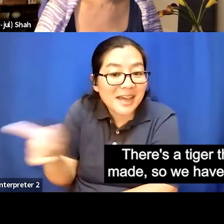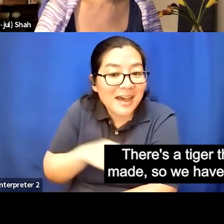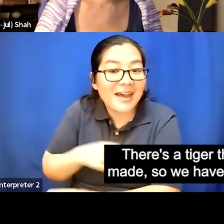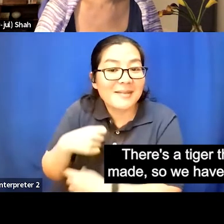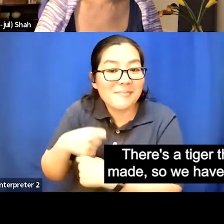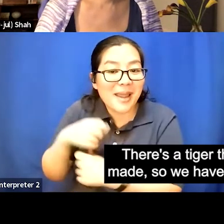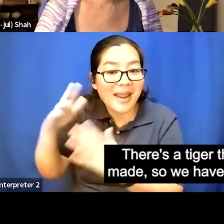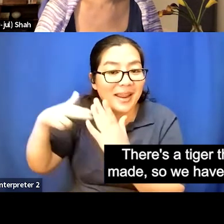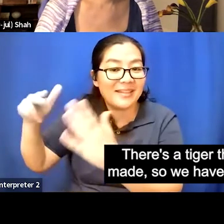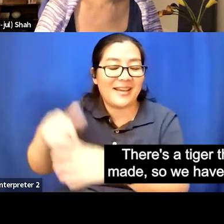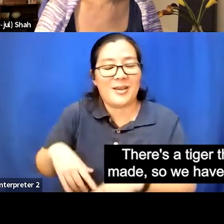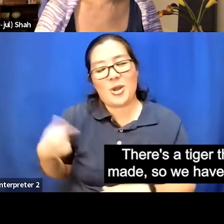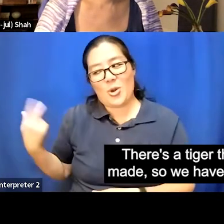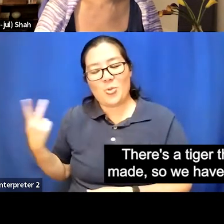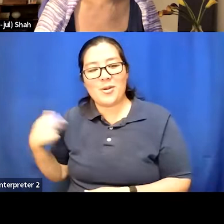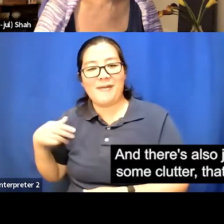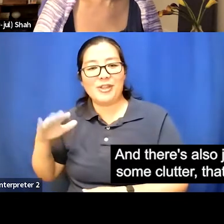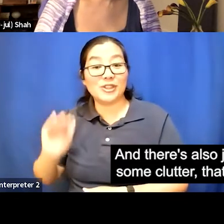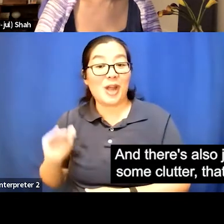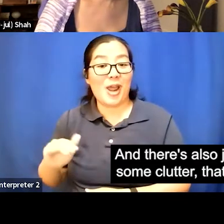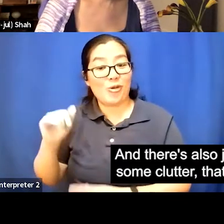have a child art theme going on.